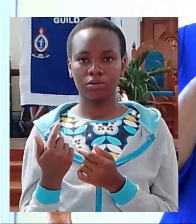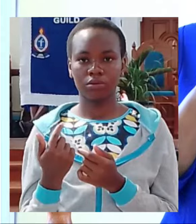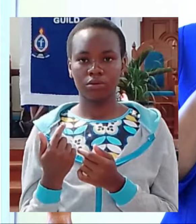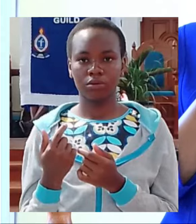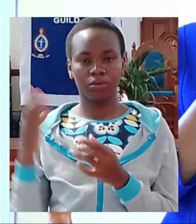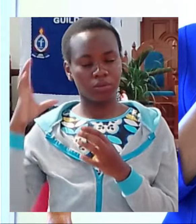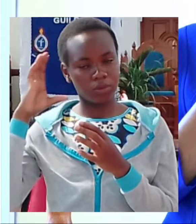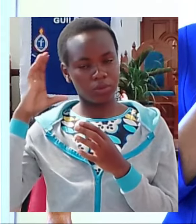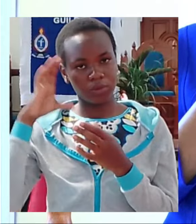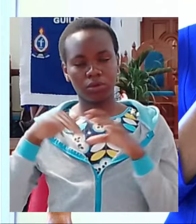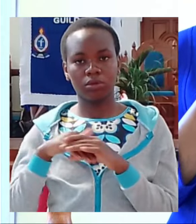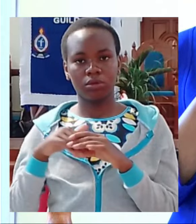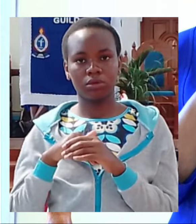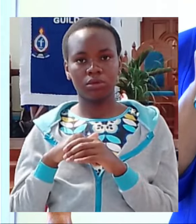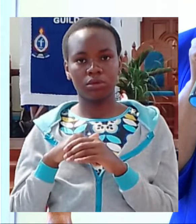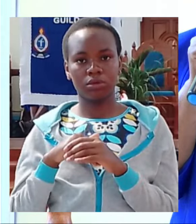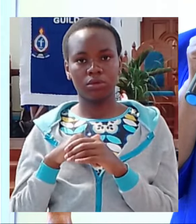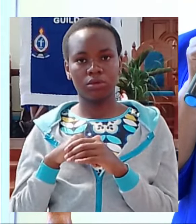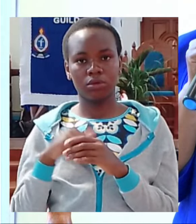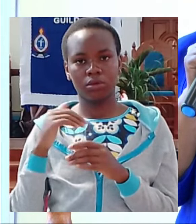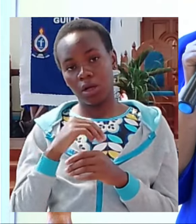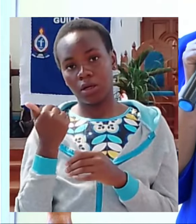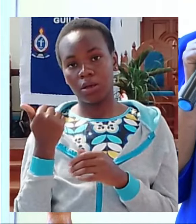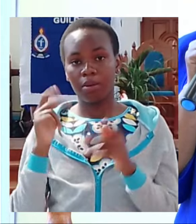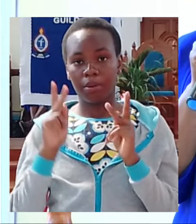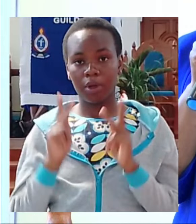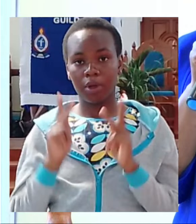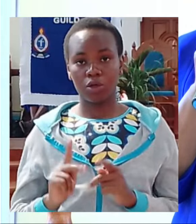believed in by anybody who is righteous.